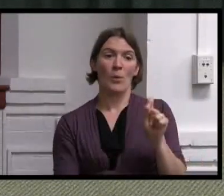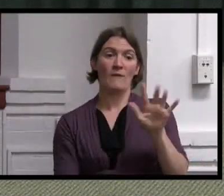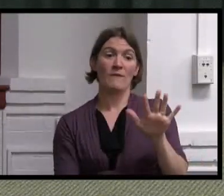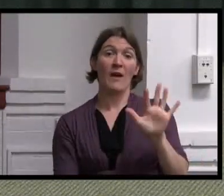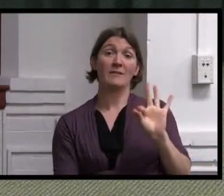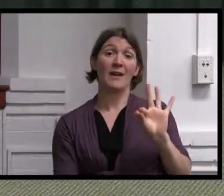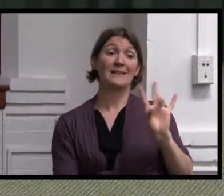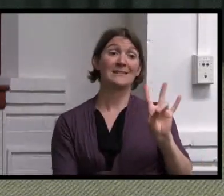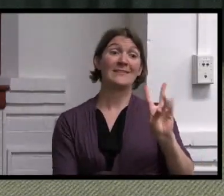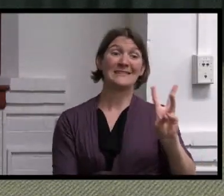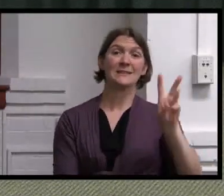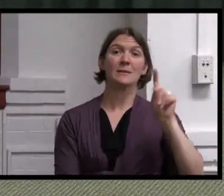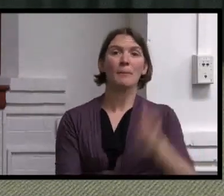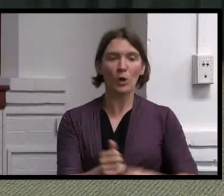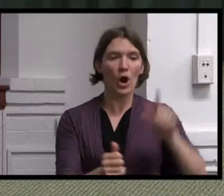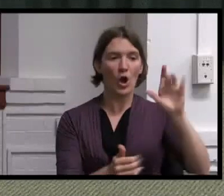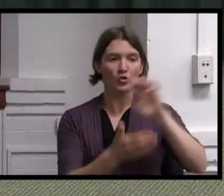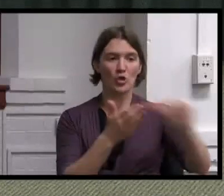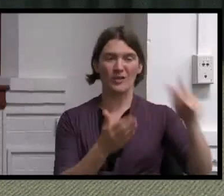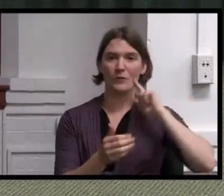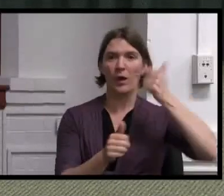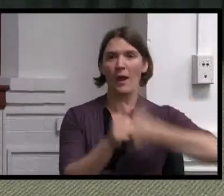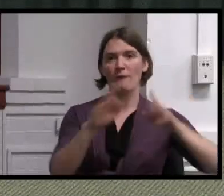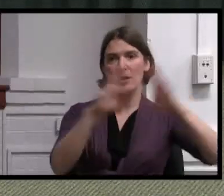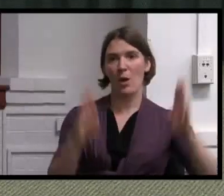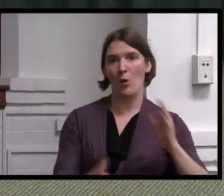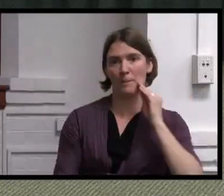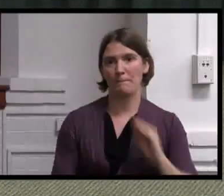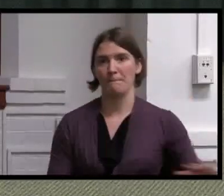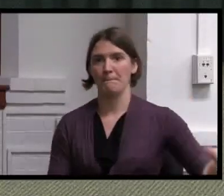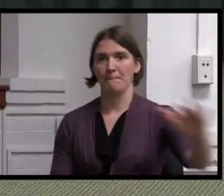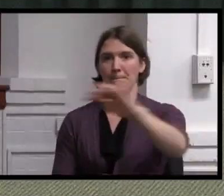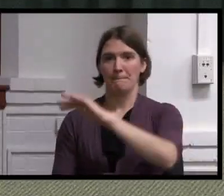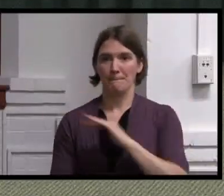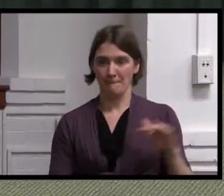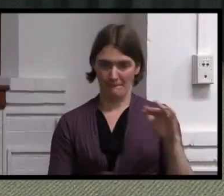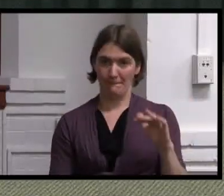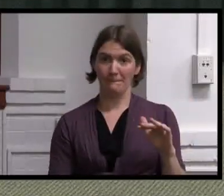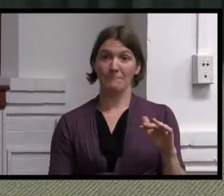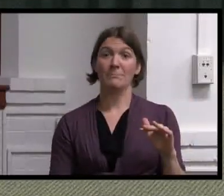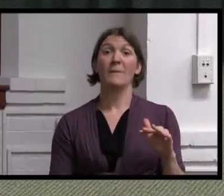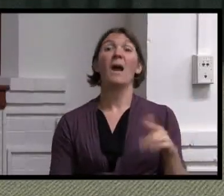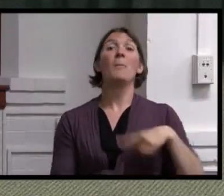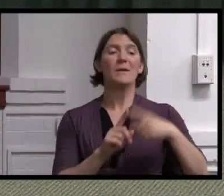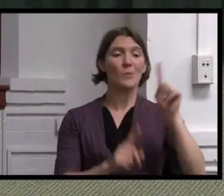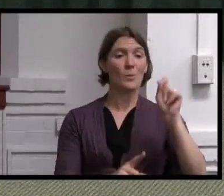1.5976 per $100 of assessed valuation for homestead properties and